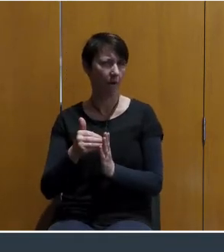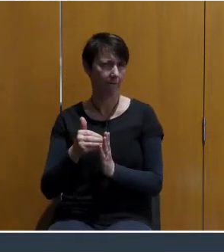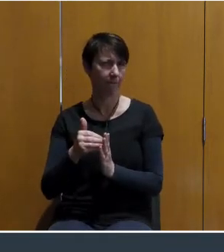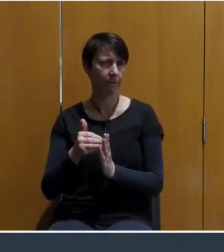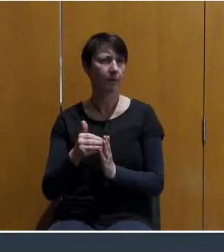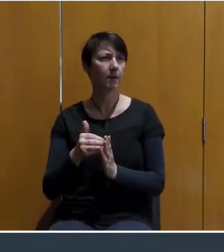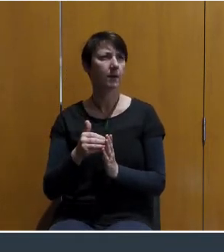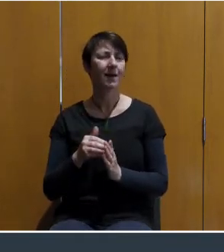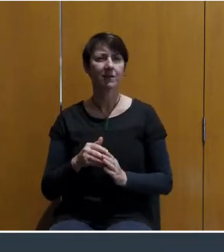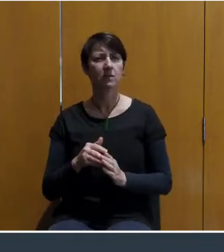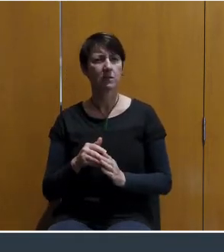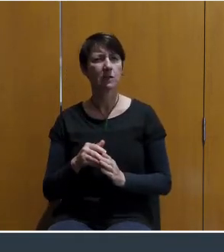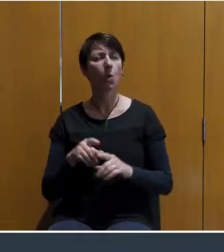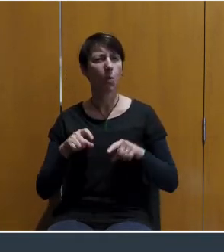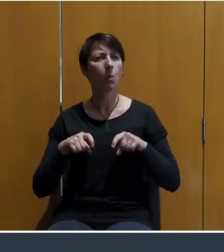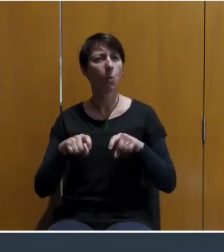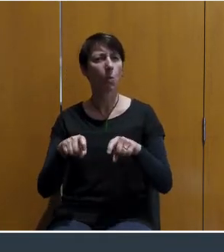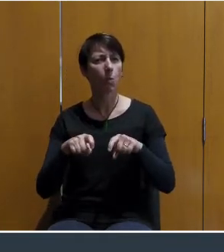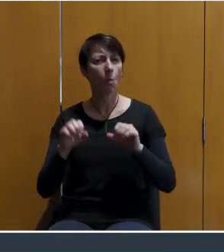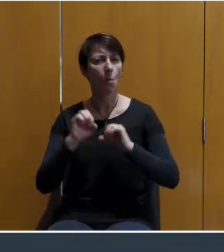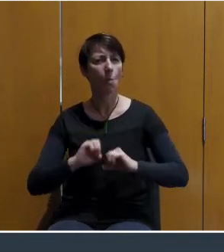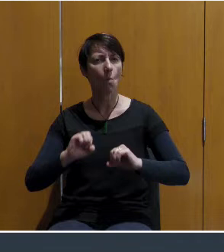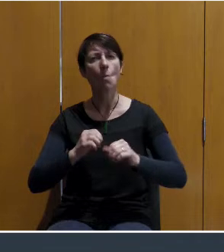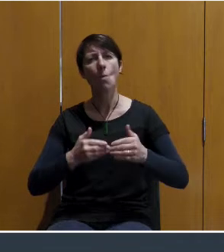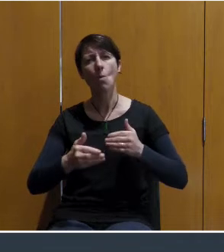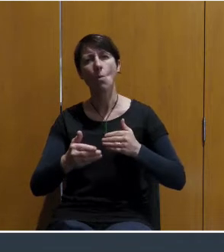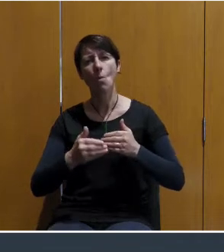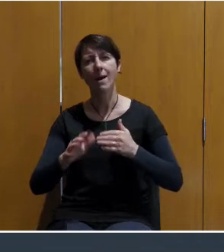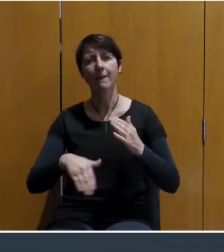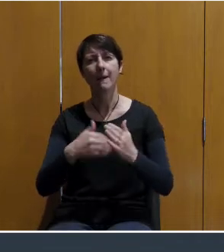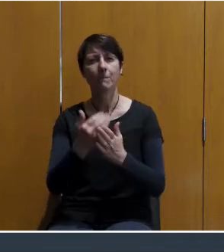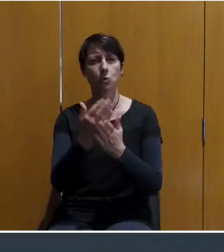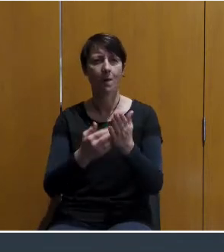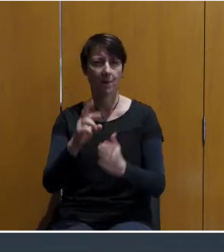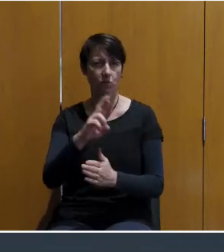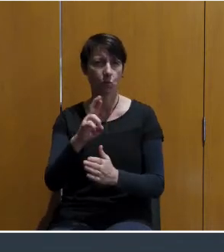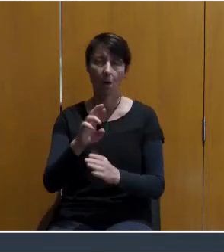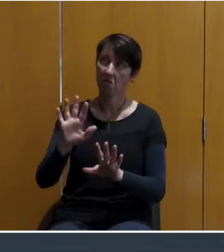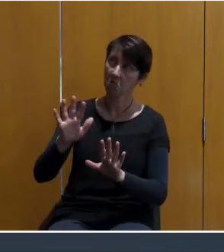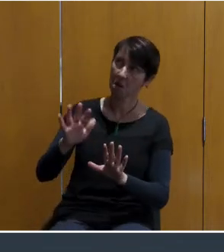12:30. But we'll just adjourn and wait to see if they arrive. Thank you.